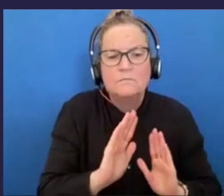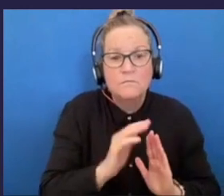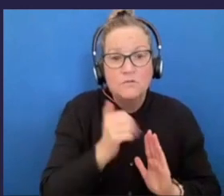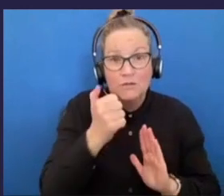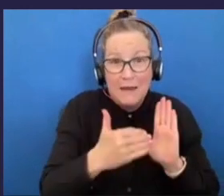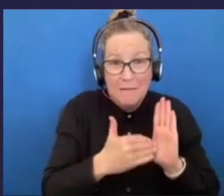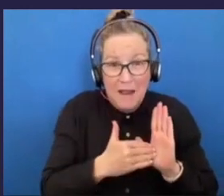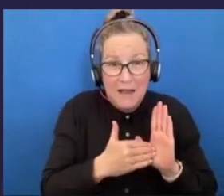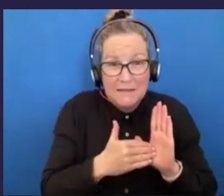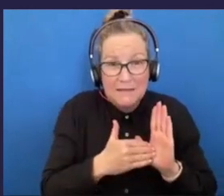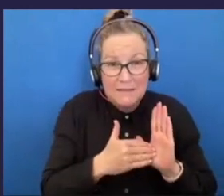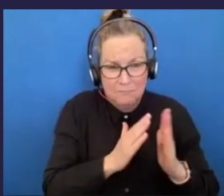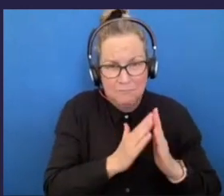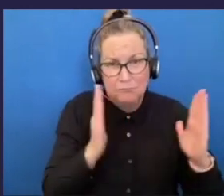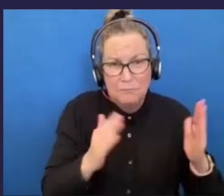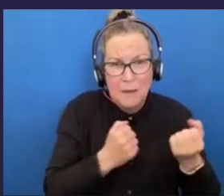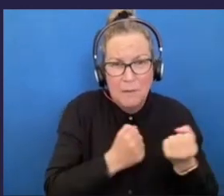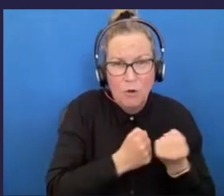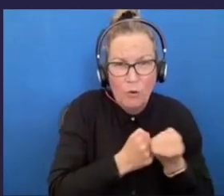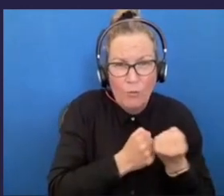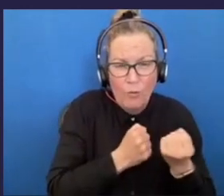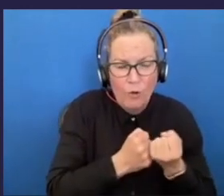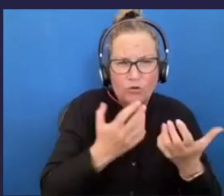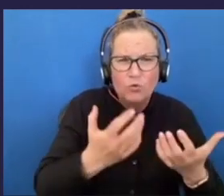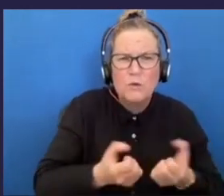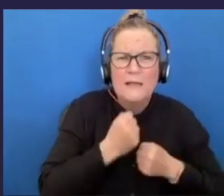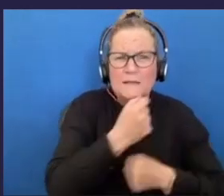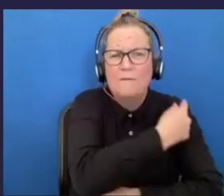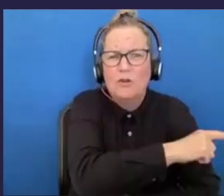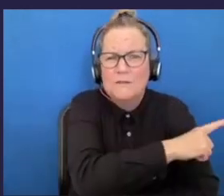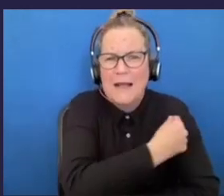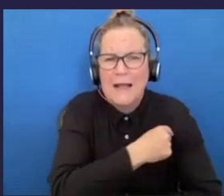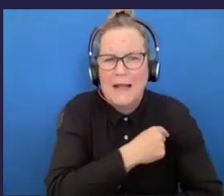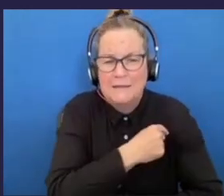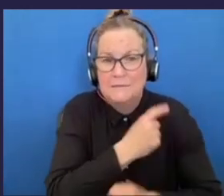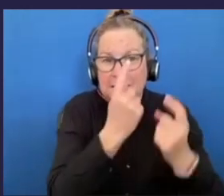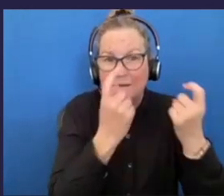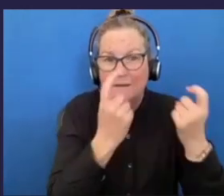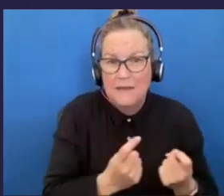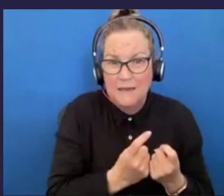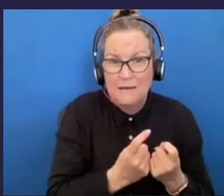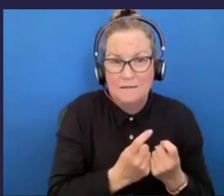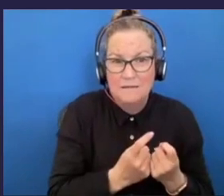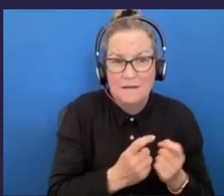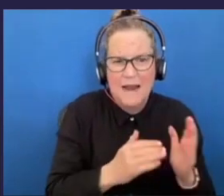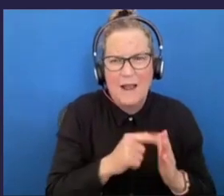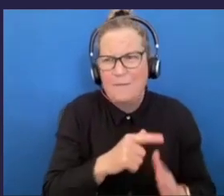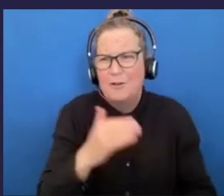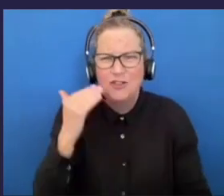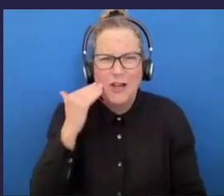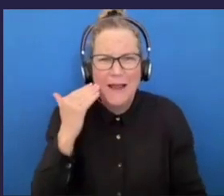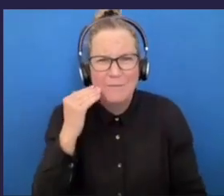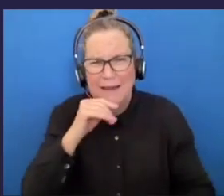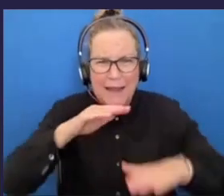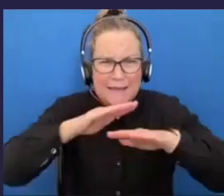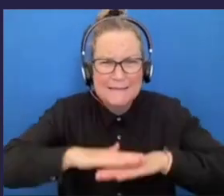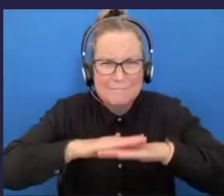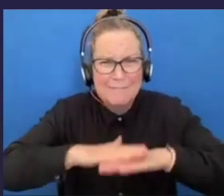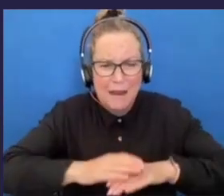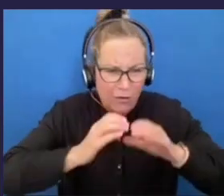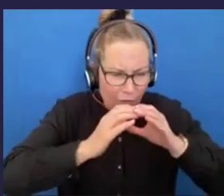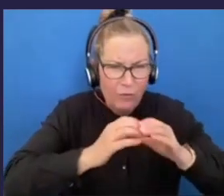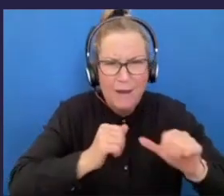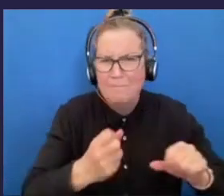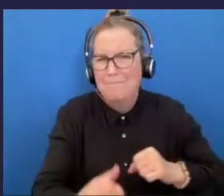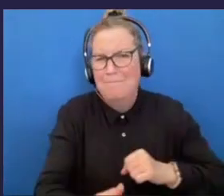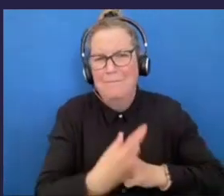just helping support Harvey along that journey to getting his first aid certificate. And now he's a champion. He can do CPR better than I can.